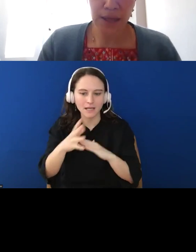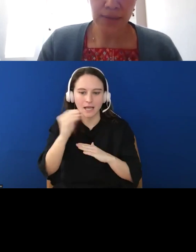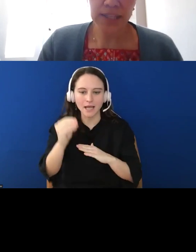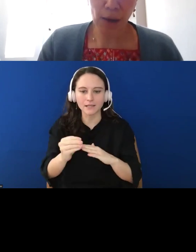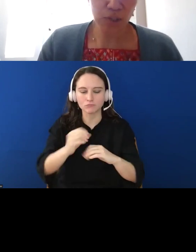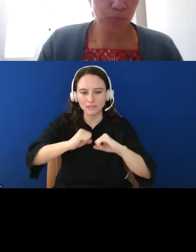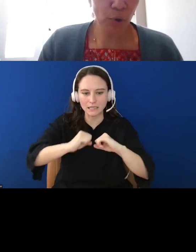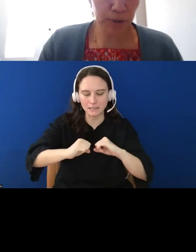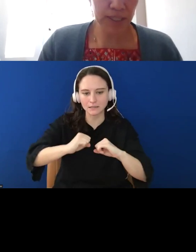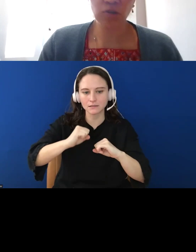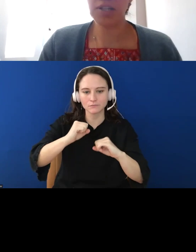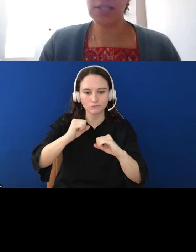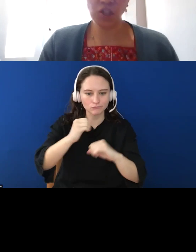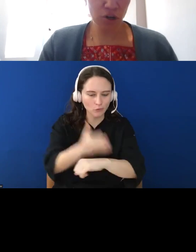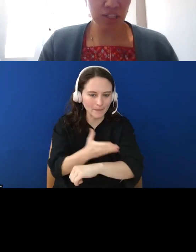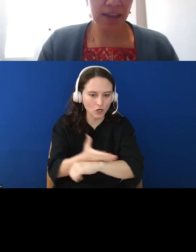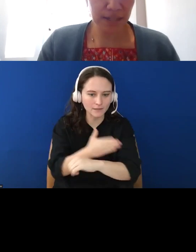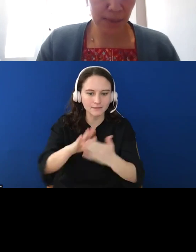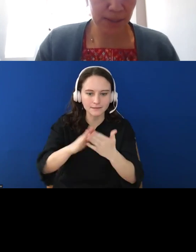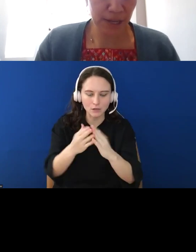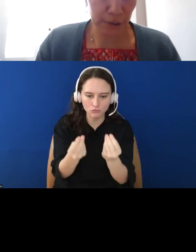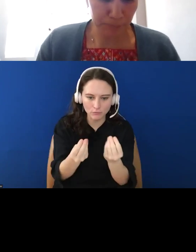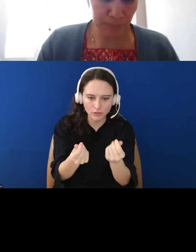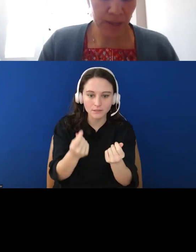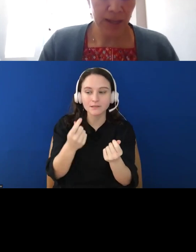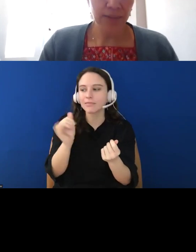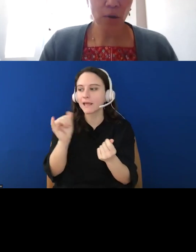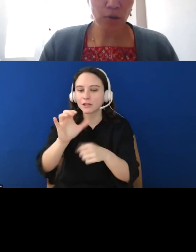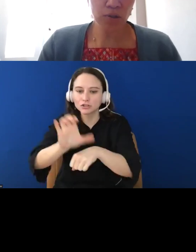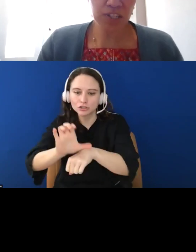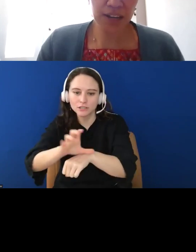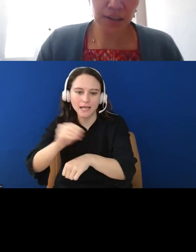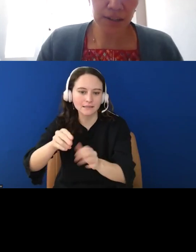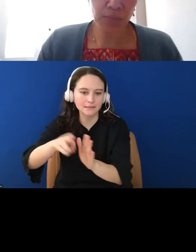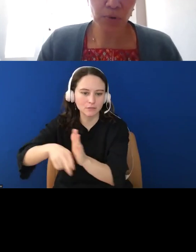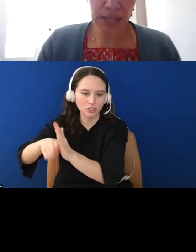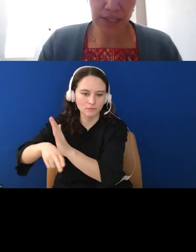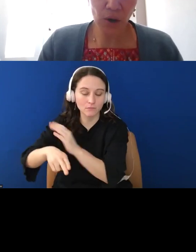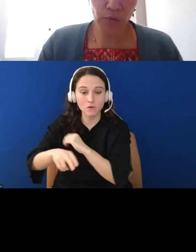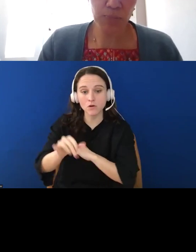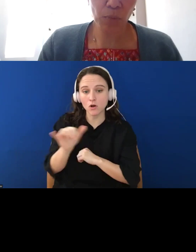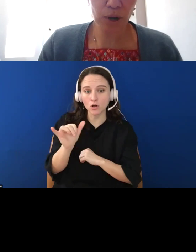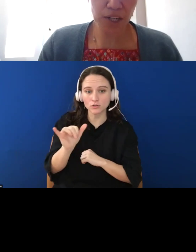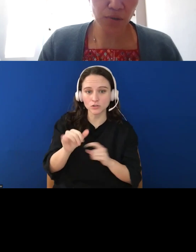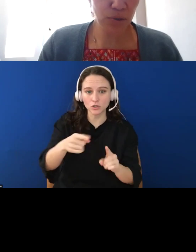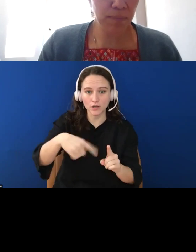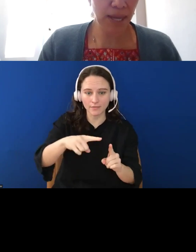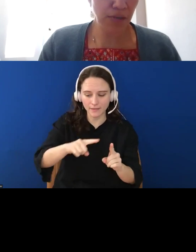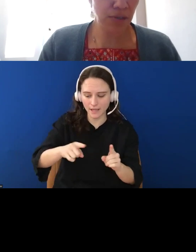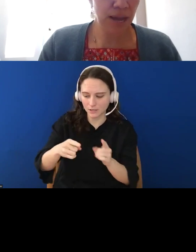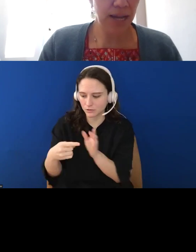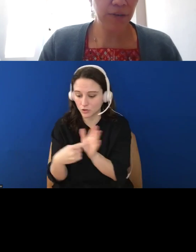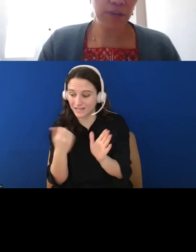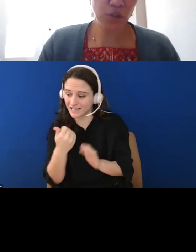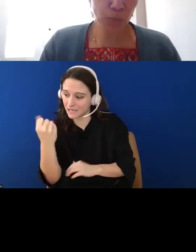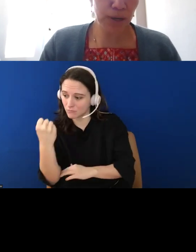repairing the town's property, such as the church and the cemetery. They also channeled the protest of the population to the